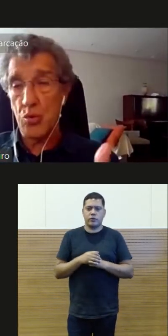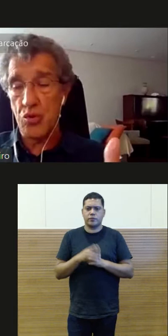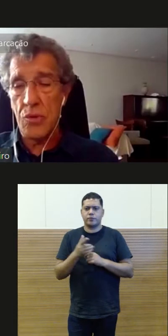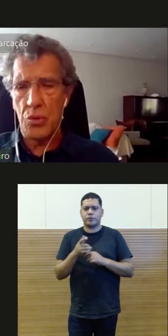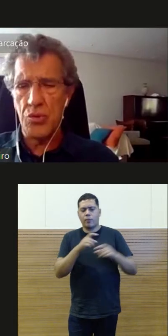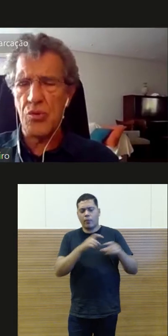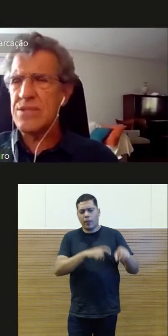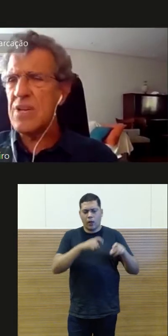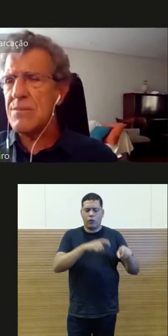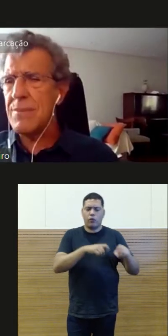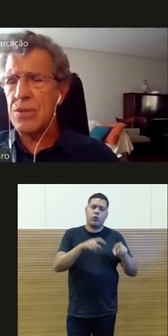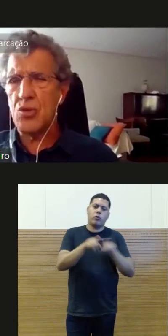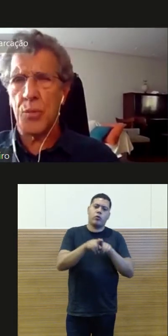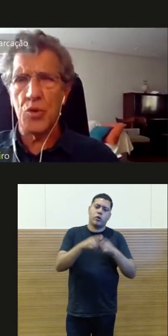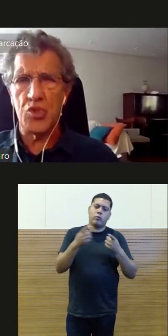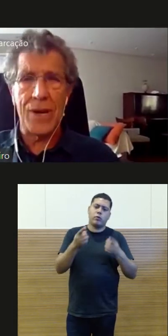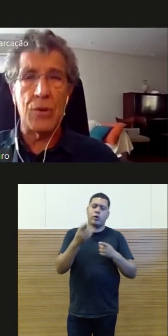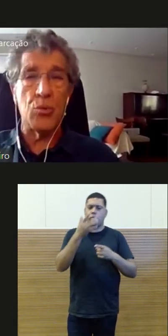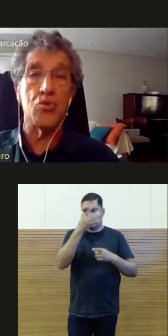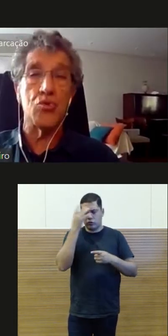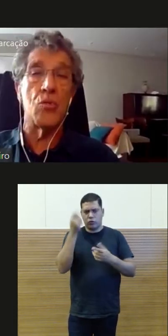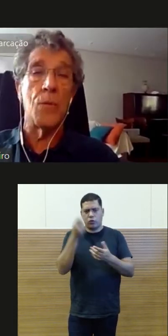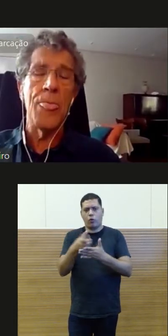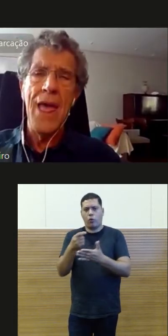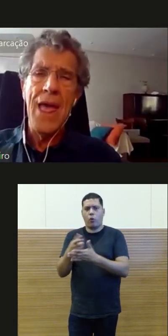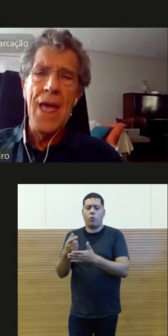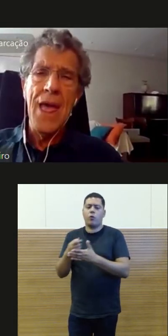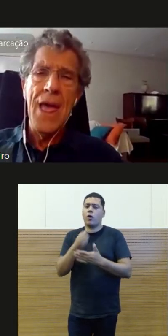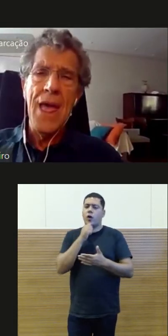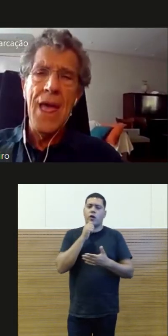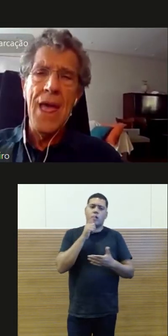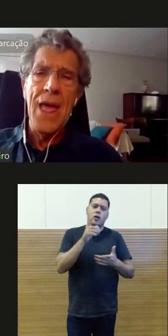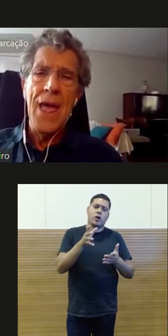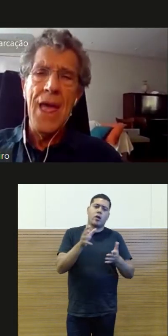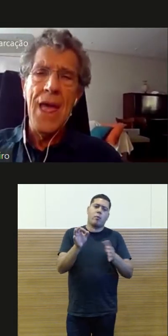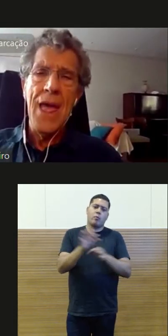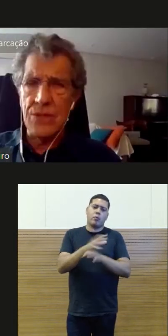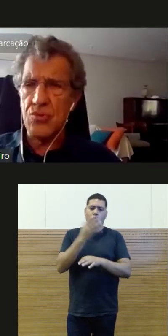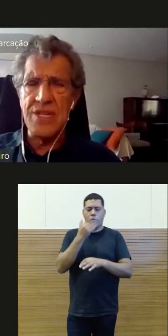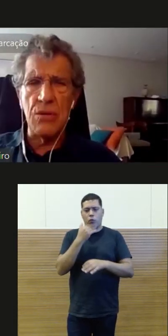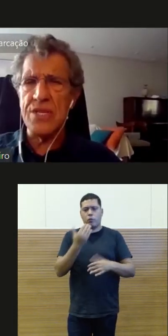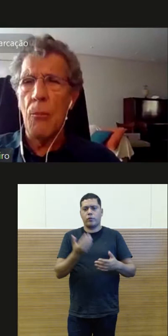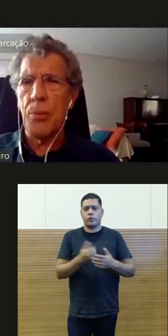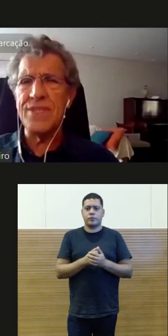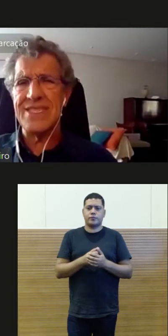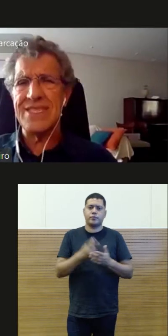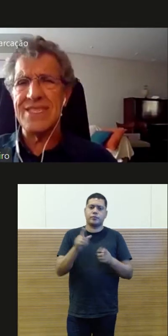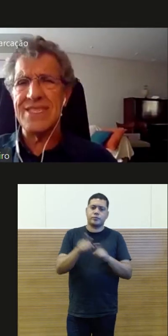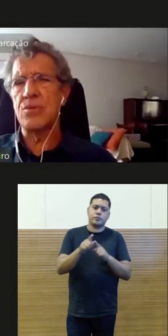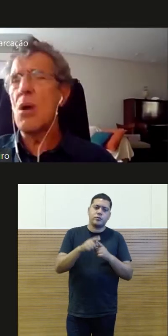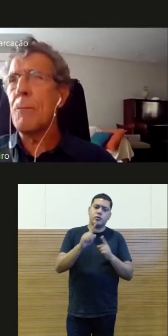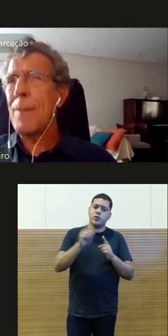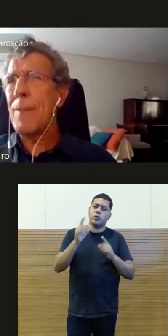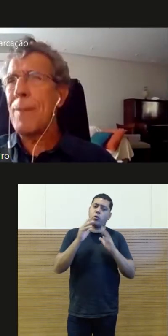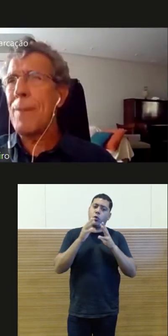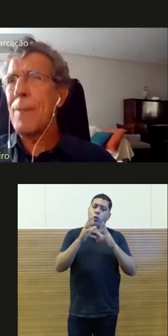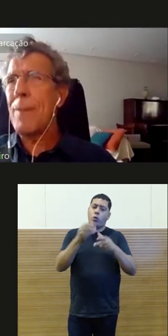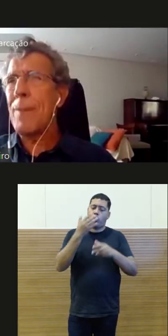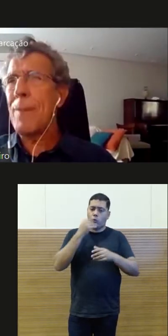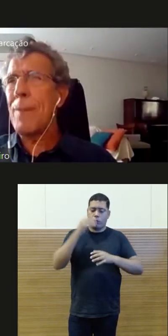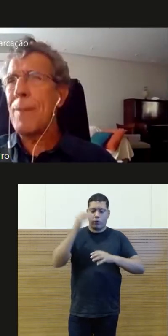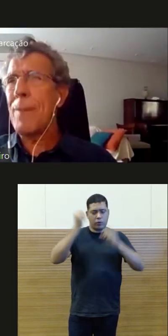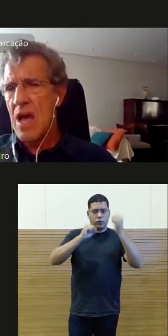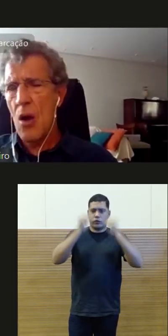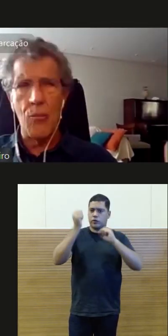directly between the agriculture and consumer. In case of the foods ready to eat, but the